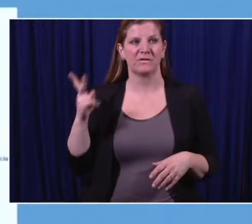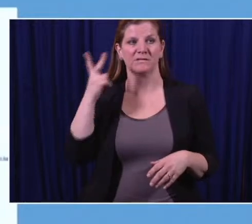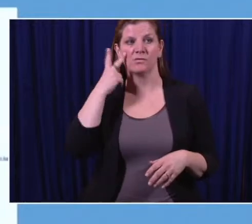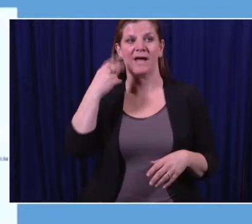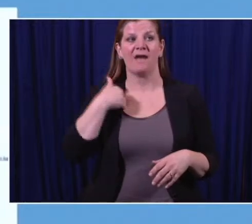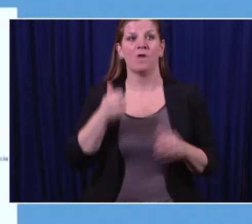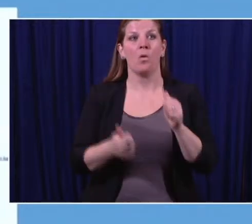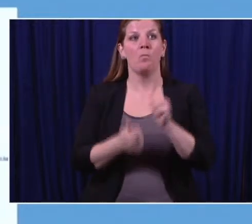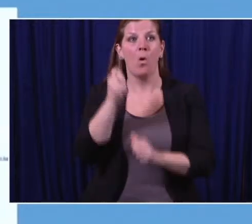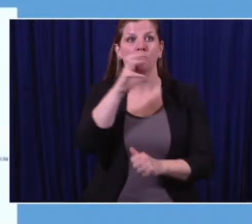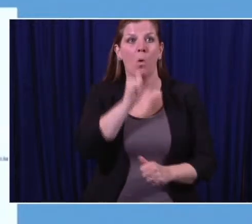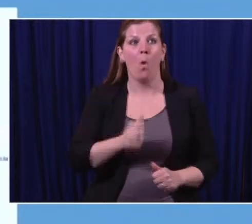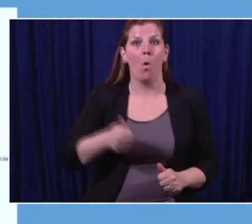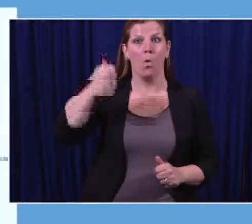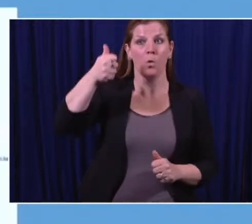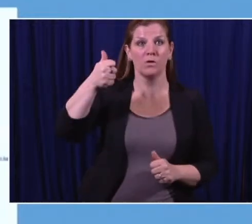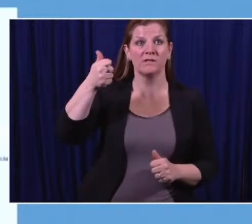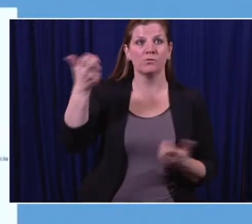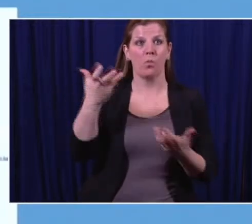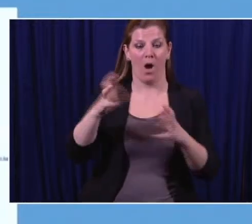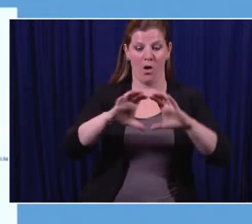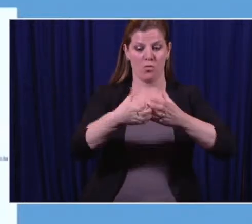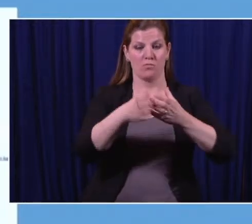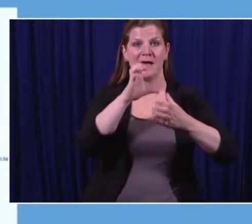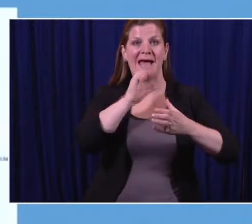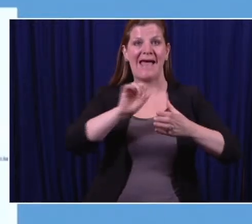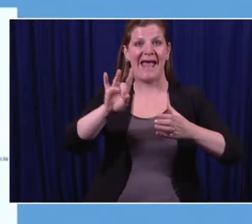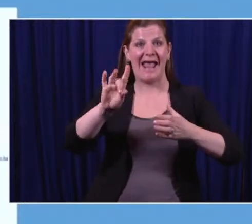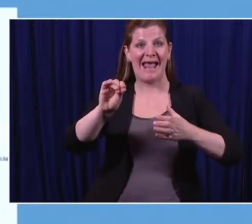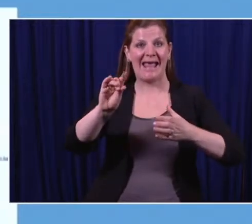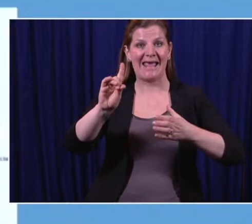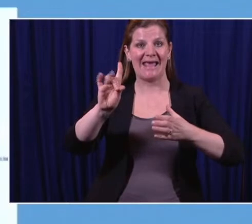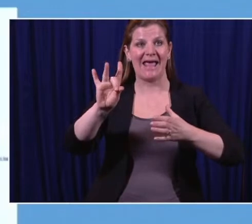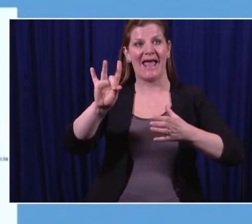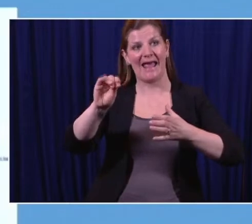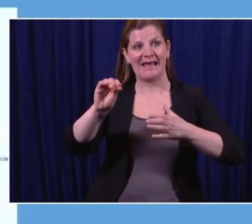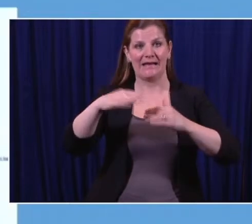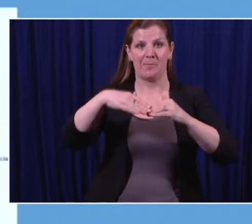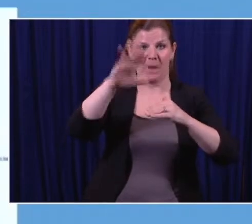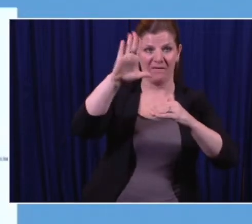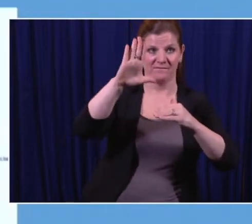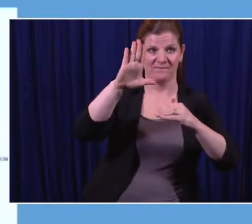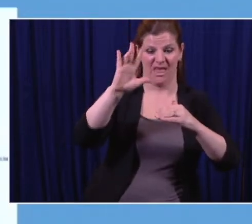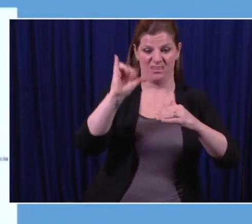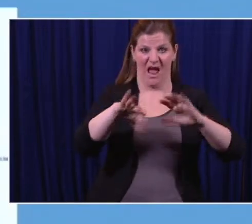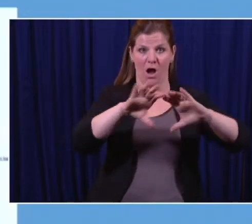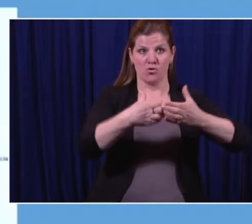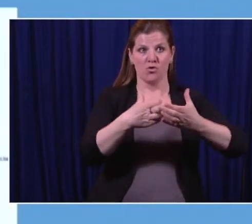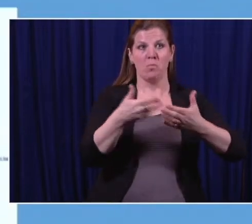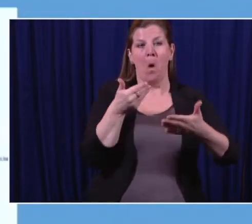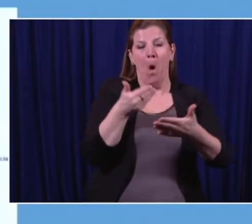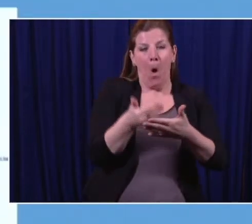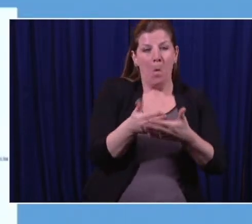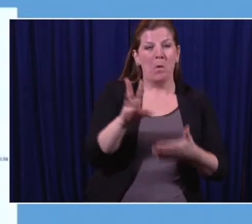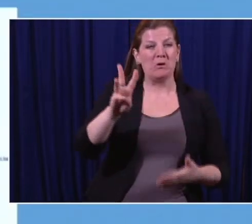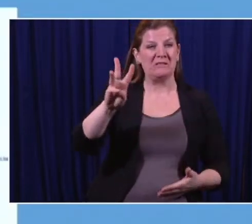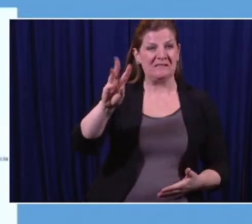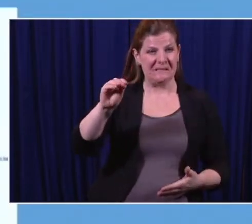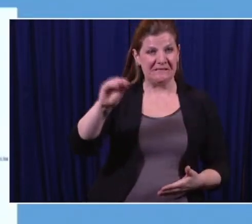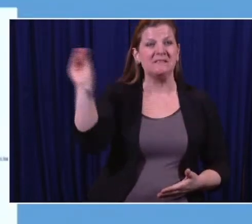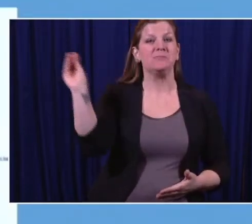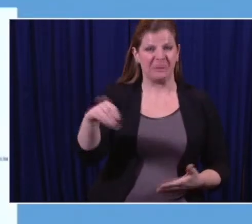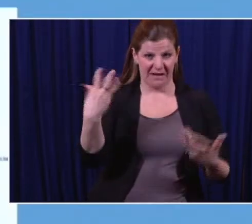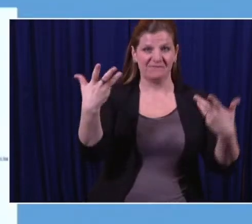So the oldest is 80 and above, and as you can see, we're almost at 60%. So that gives you some idea.